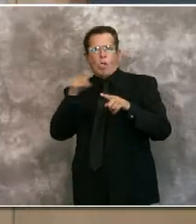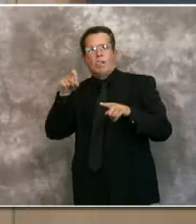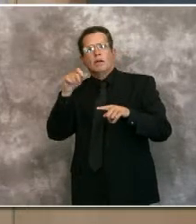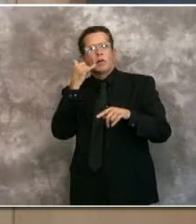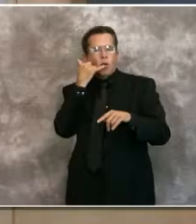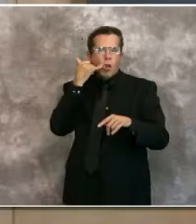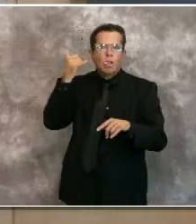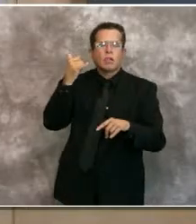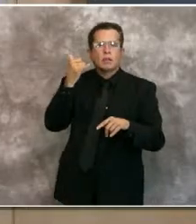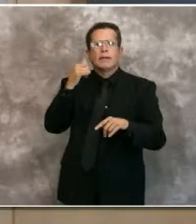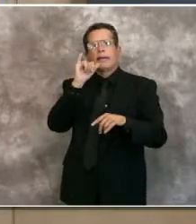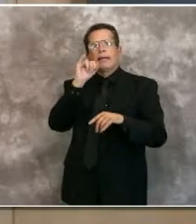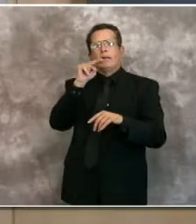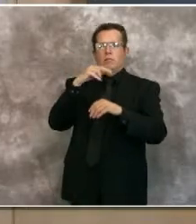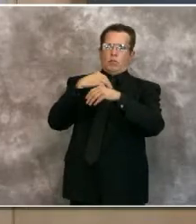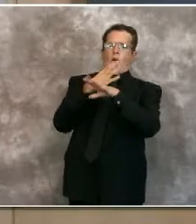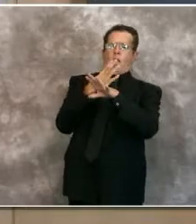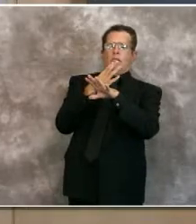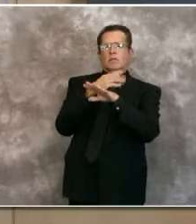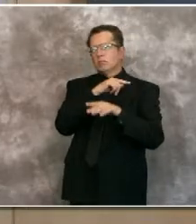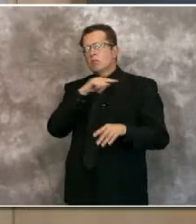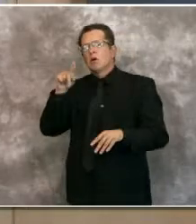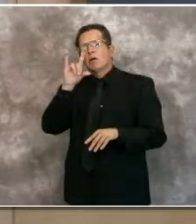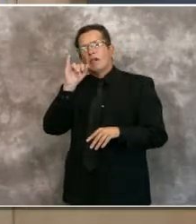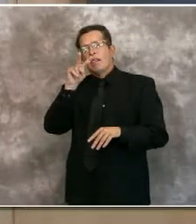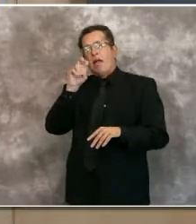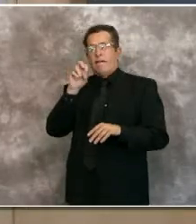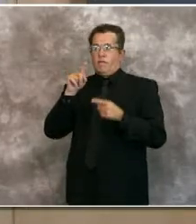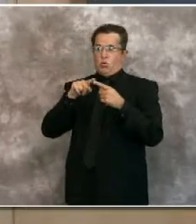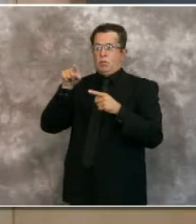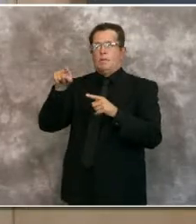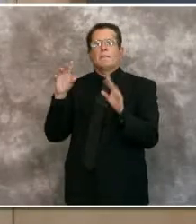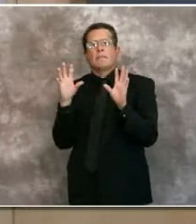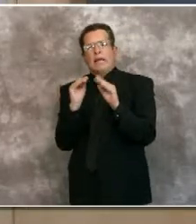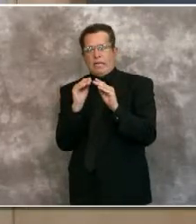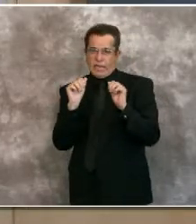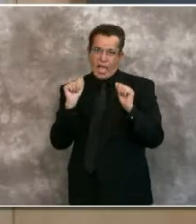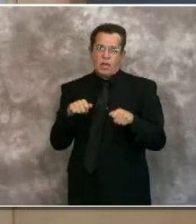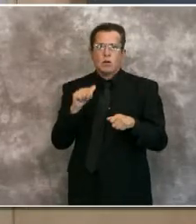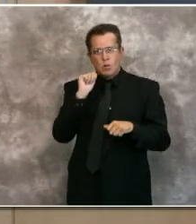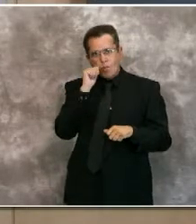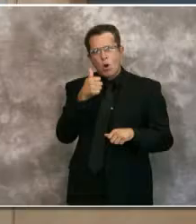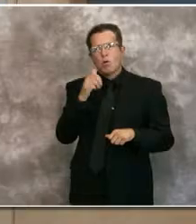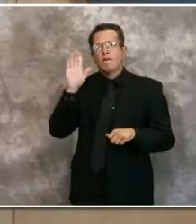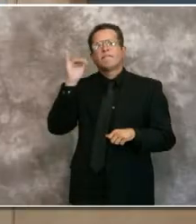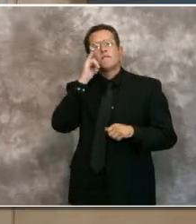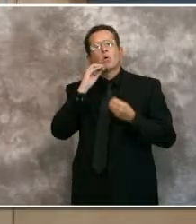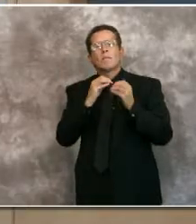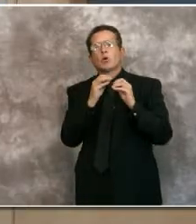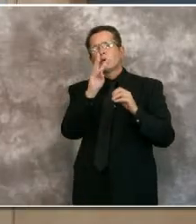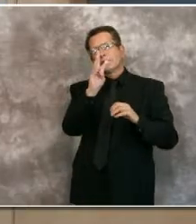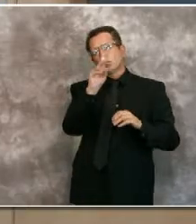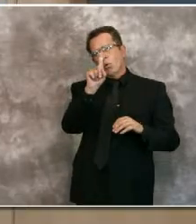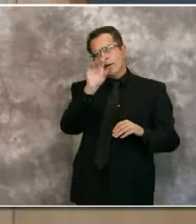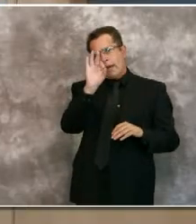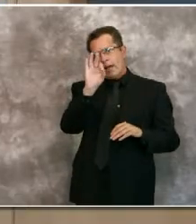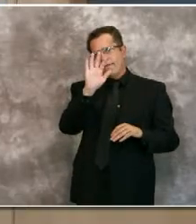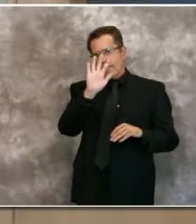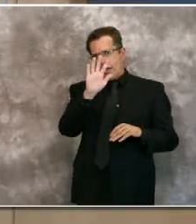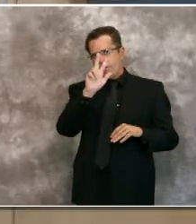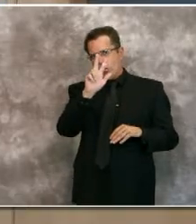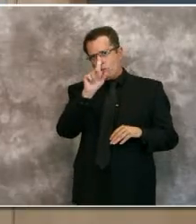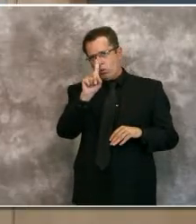listen live to the Board of Supervisors meeting, which the phone number is